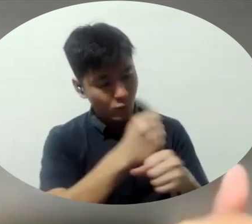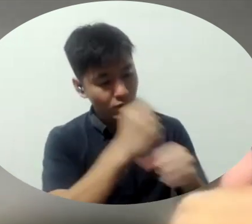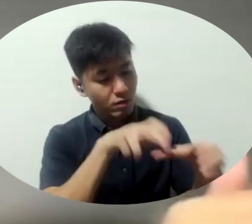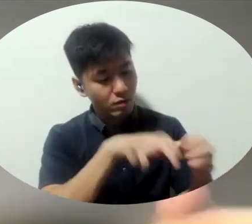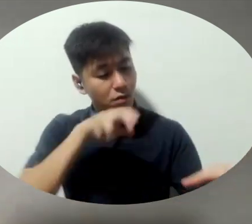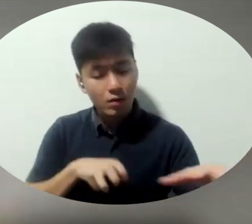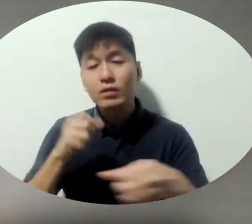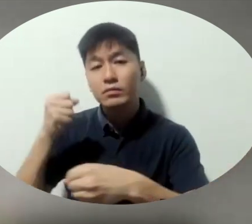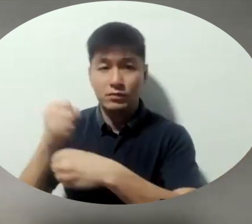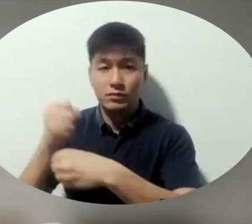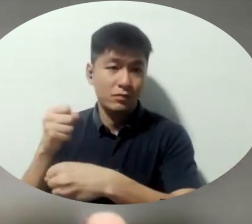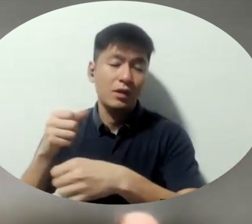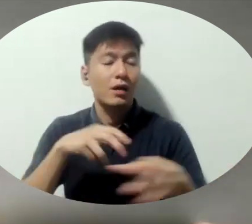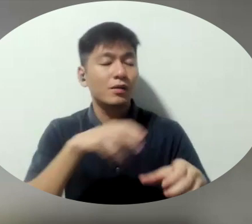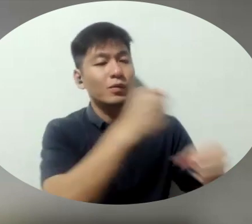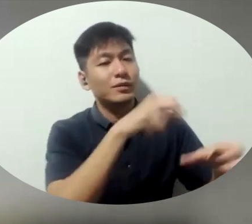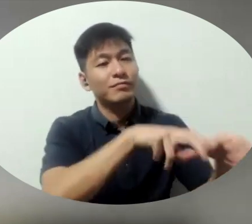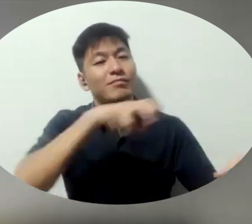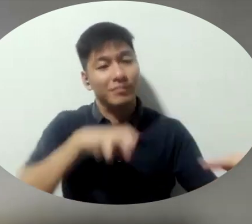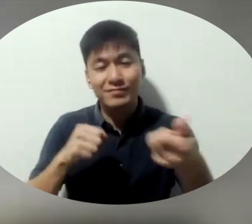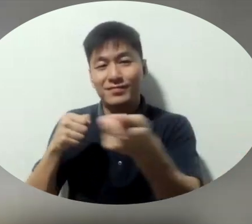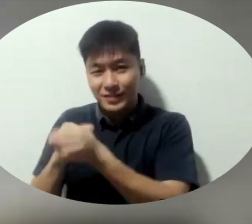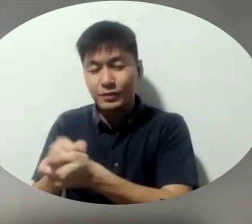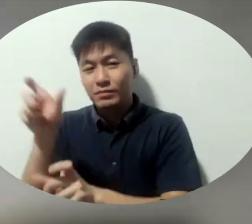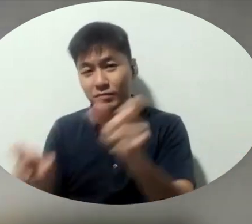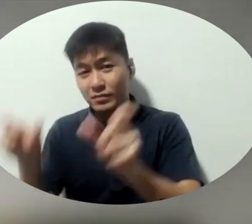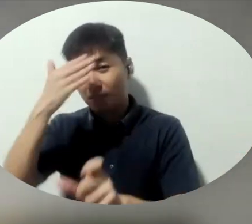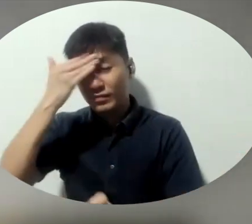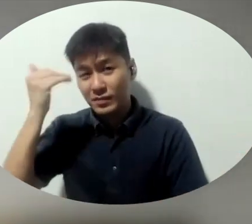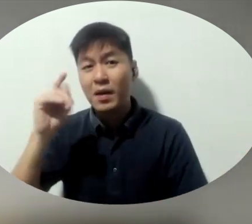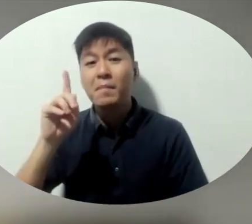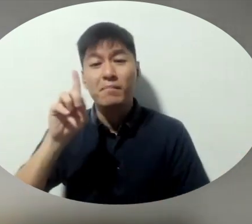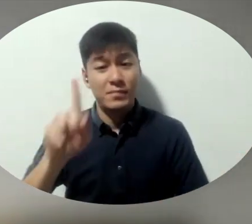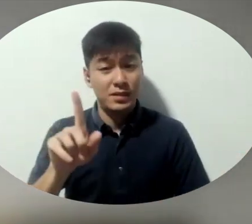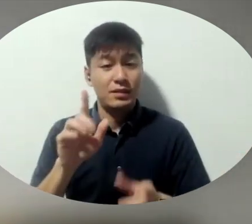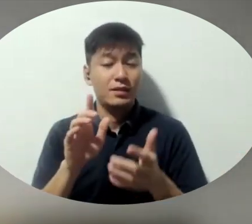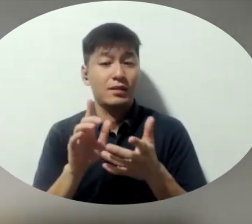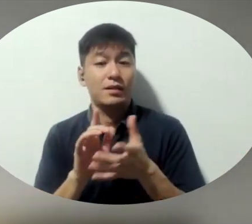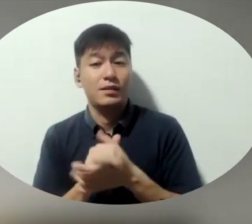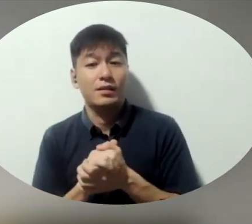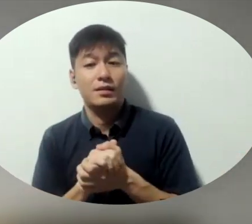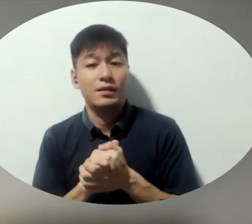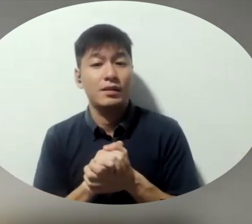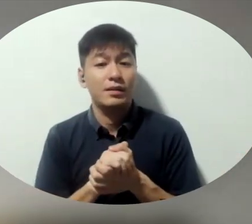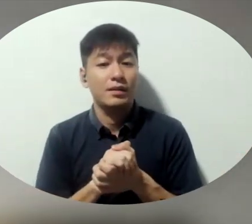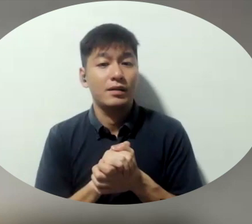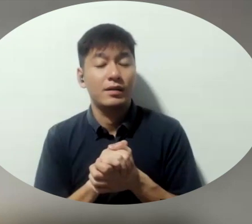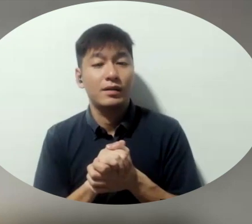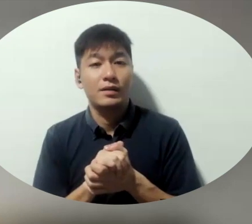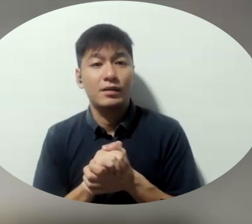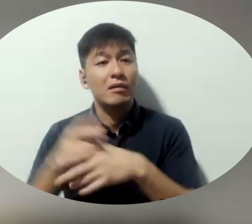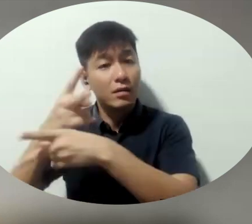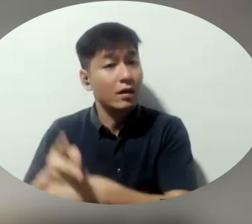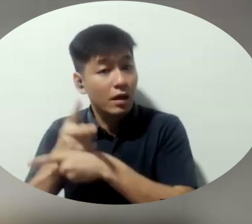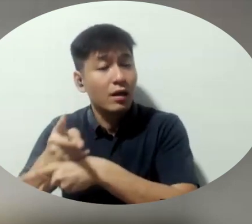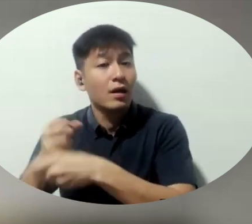disease, beyond just caring for our loved ones, I think we also need to start talking about having how good a life they have